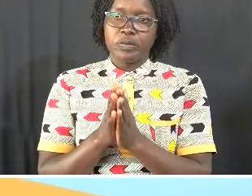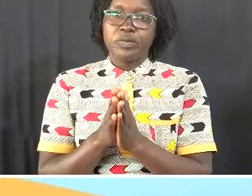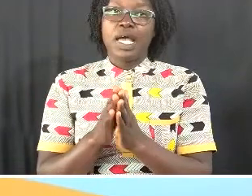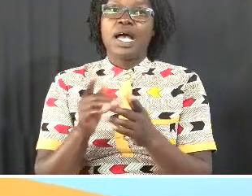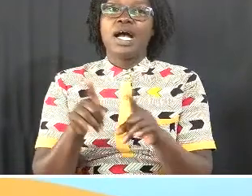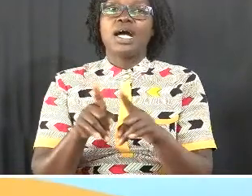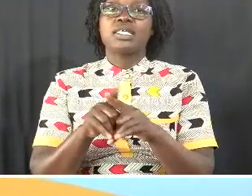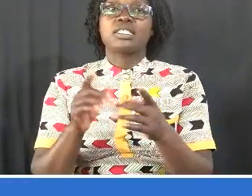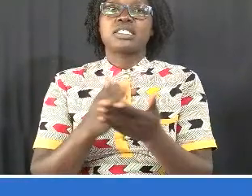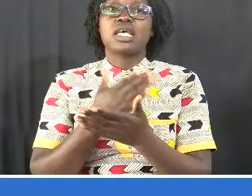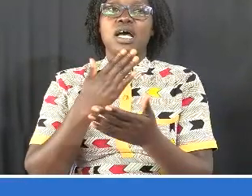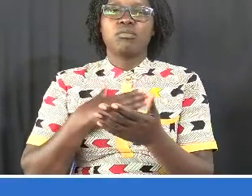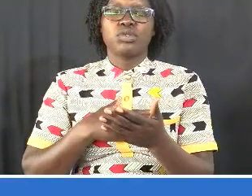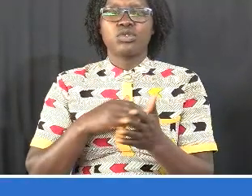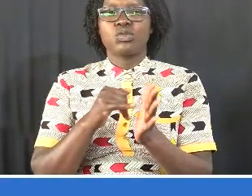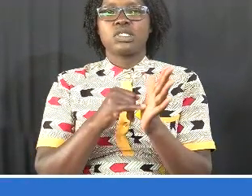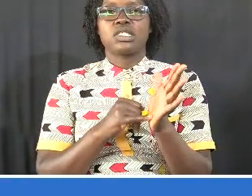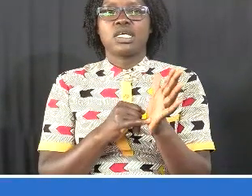as somebody who is just